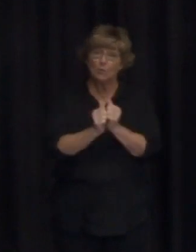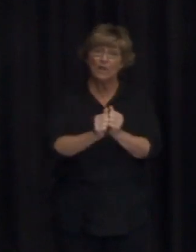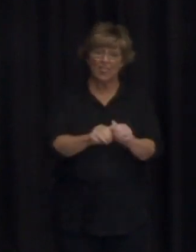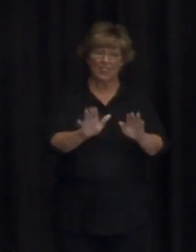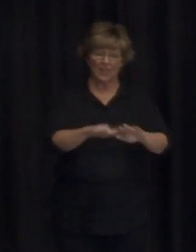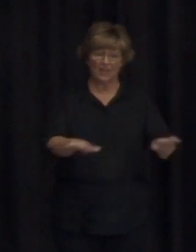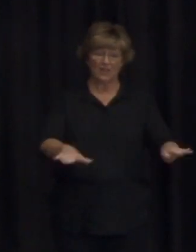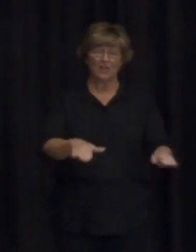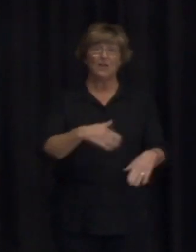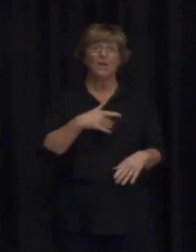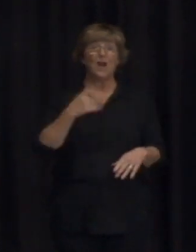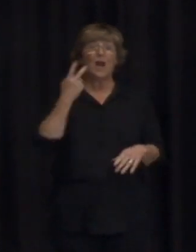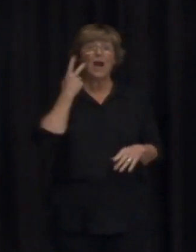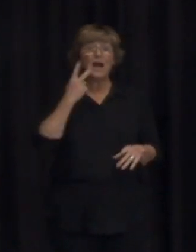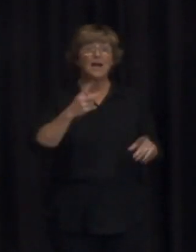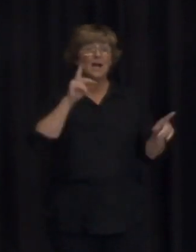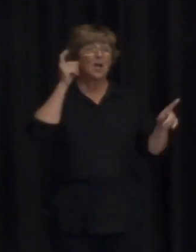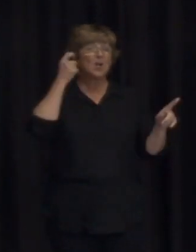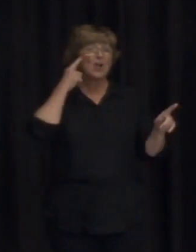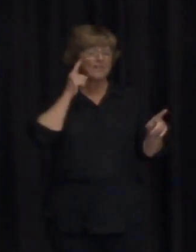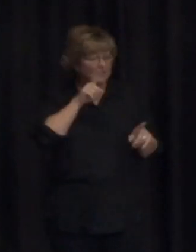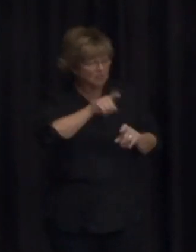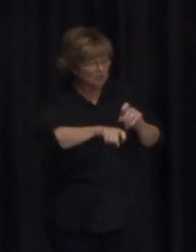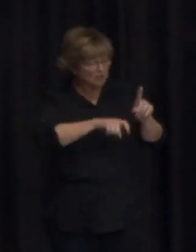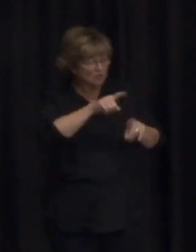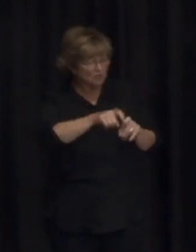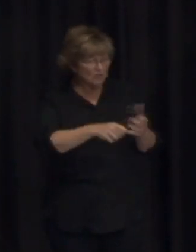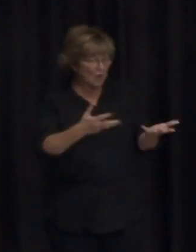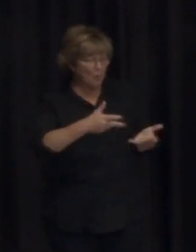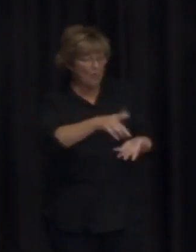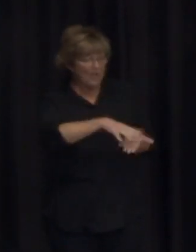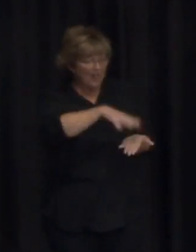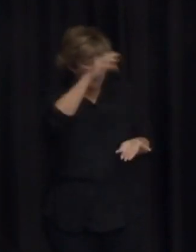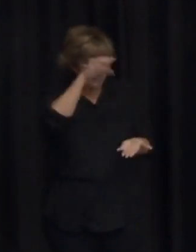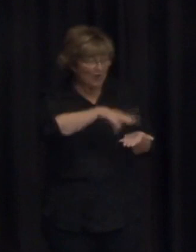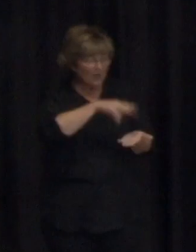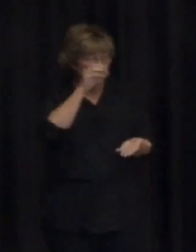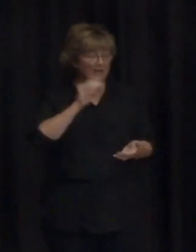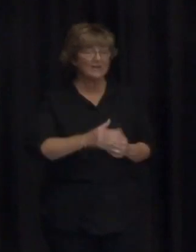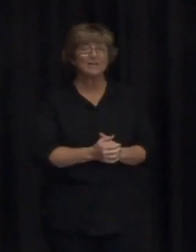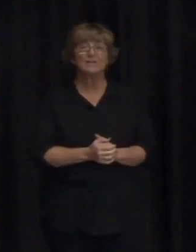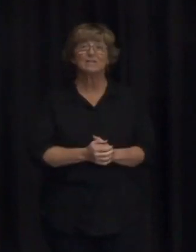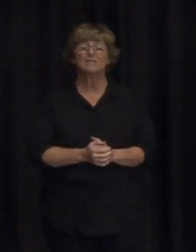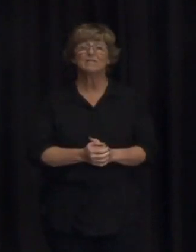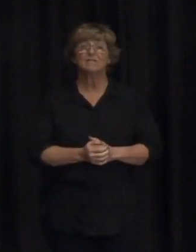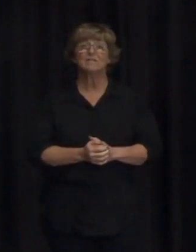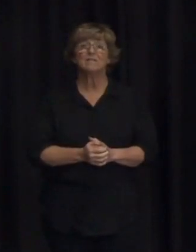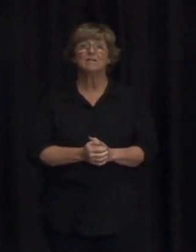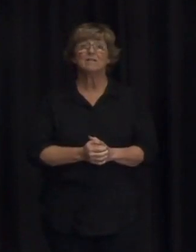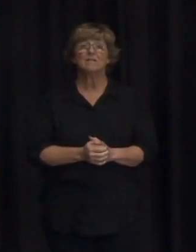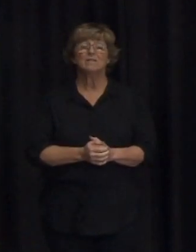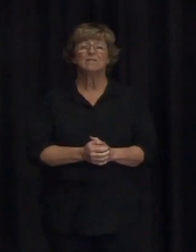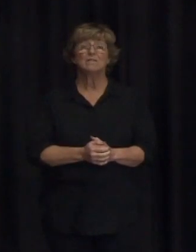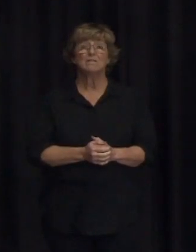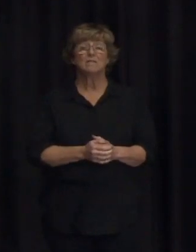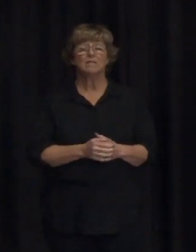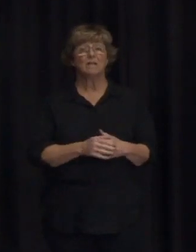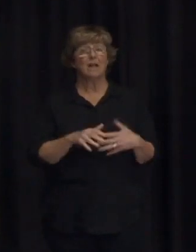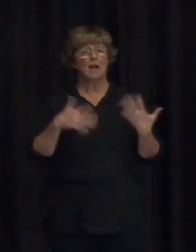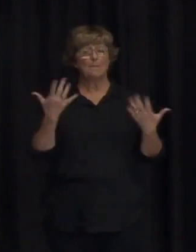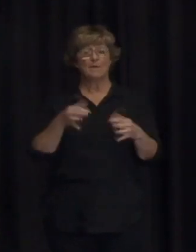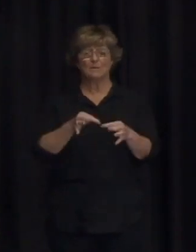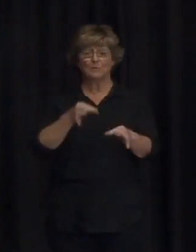the governor grill one of the little ones outside on what she was learning. You know, and then there's the learning loss. You know, this